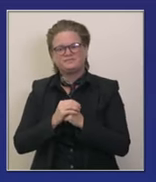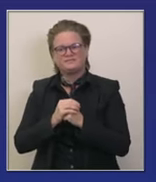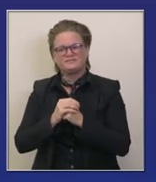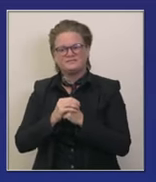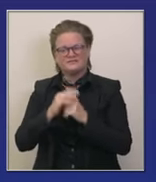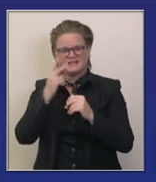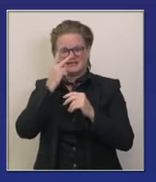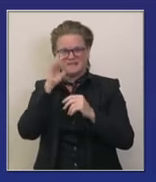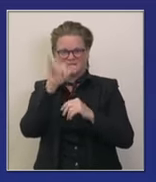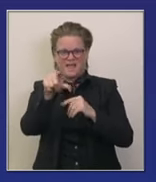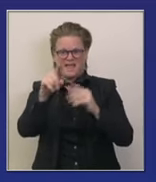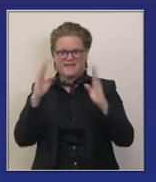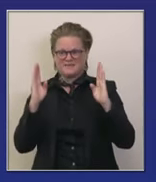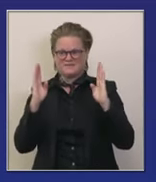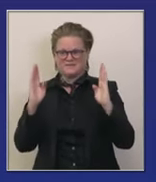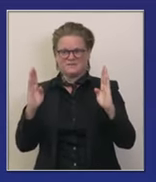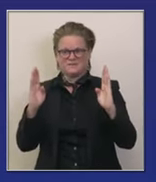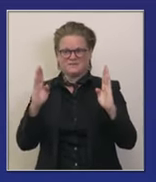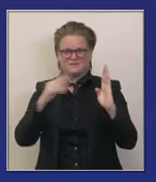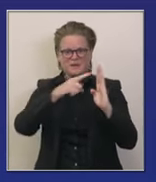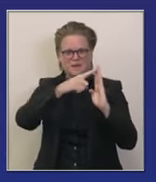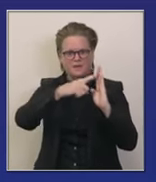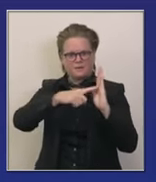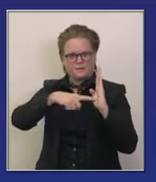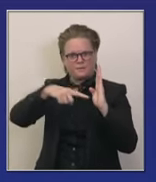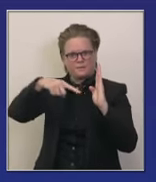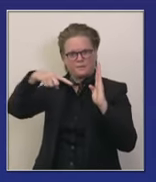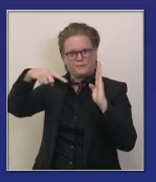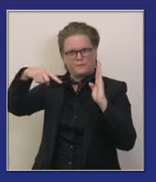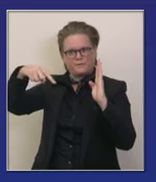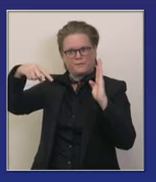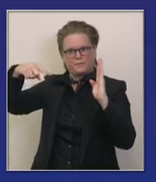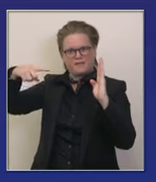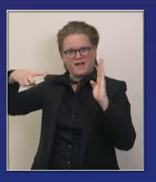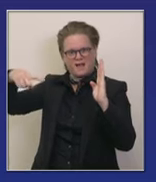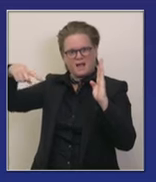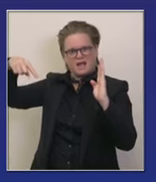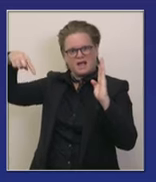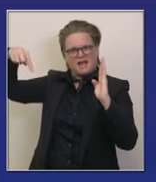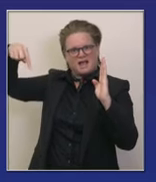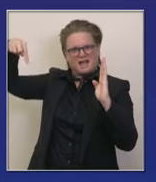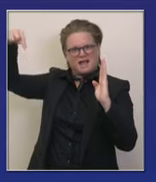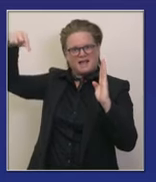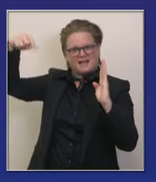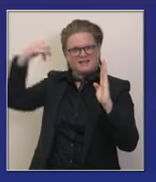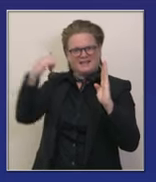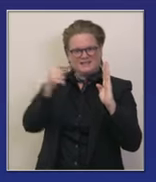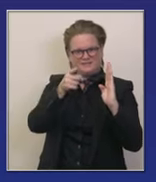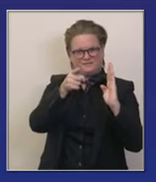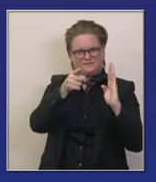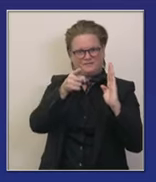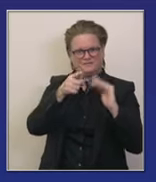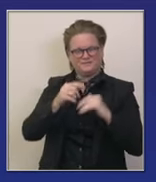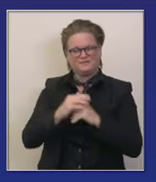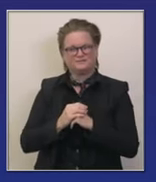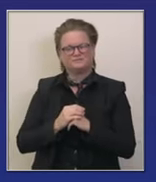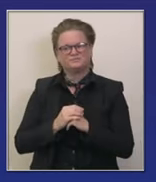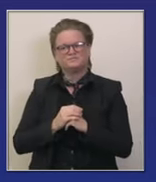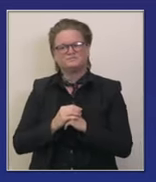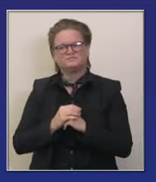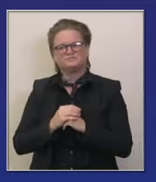rising. 48 hours ago, we recorded almost 300,000 tests over a 24-hour period.